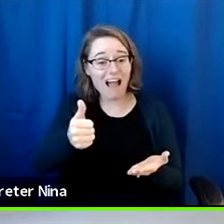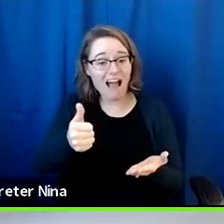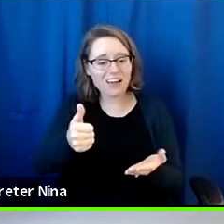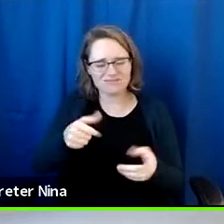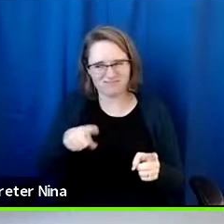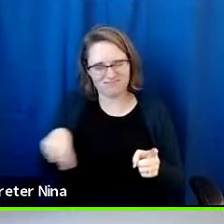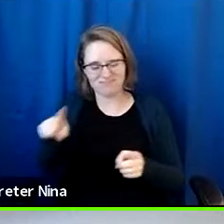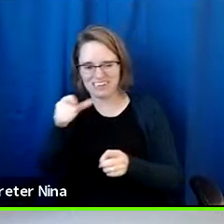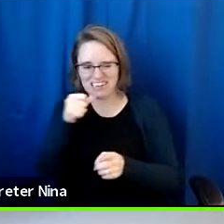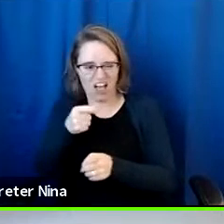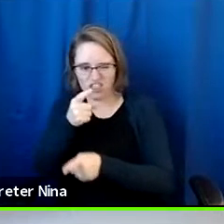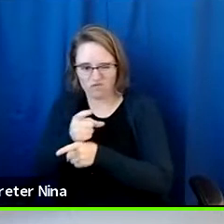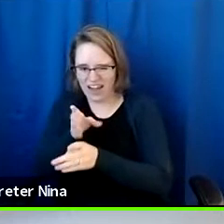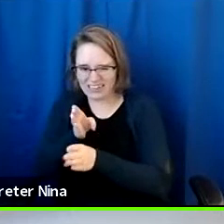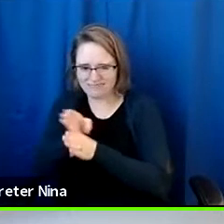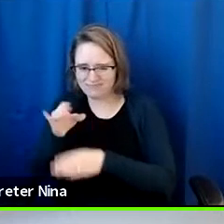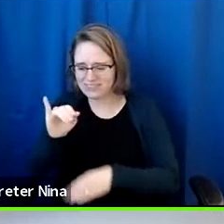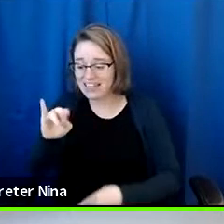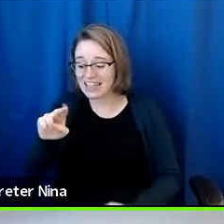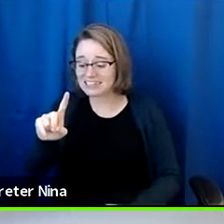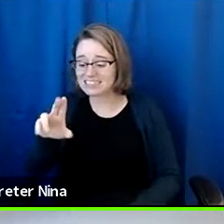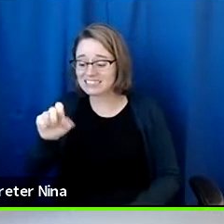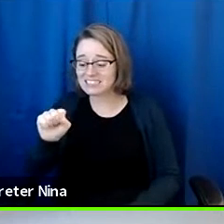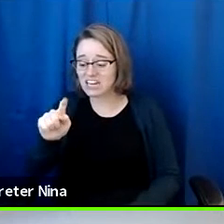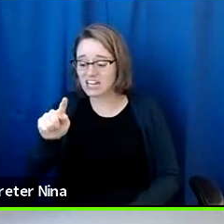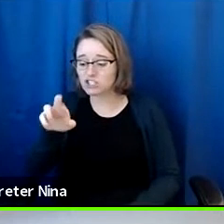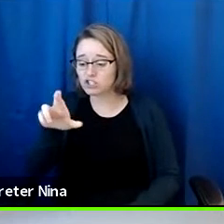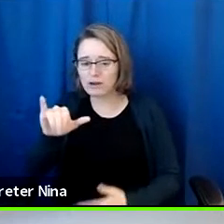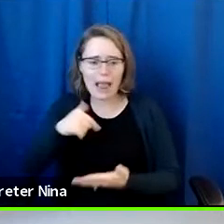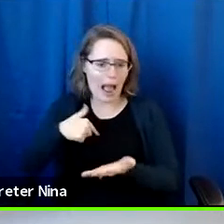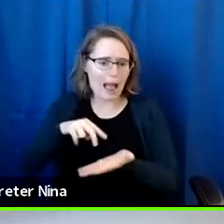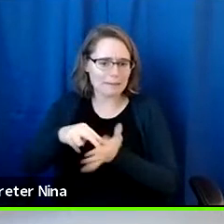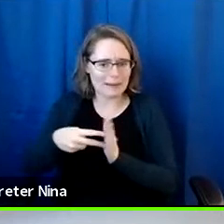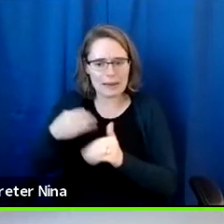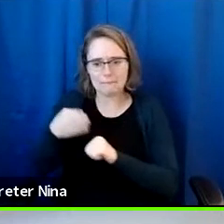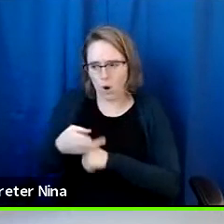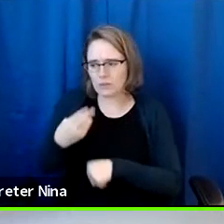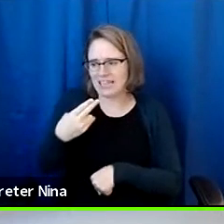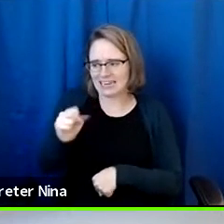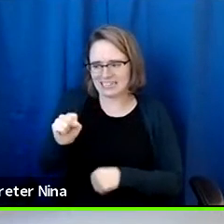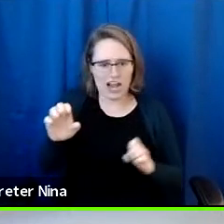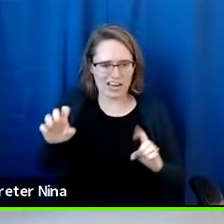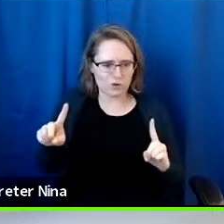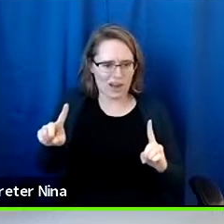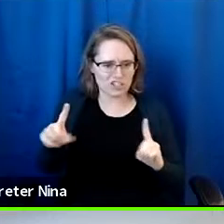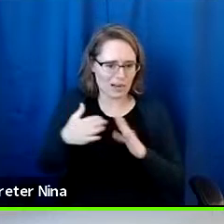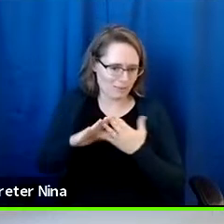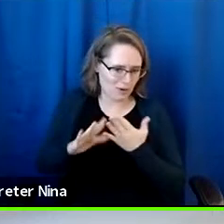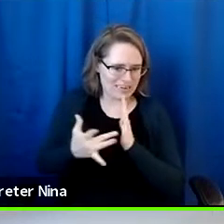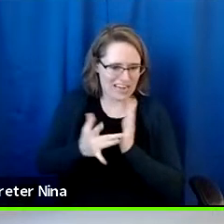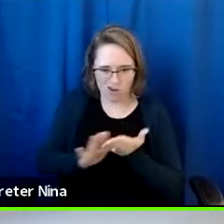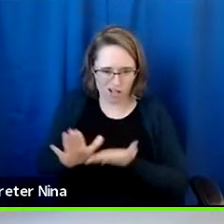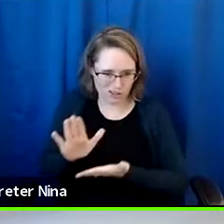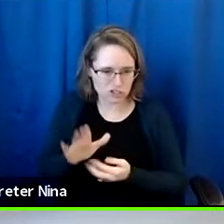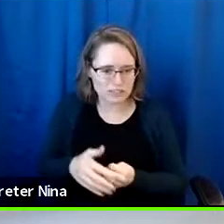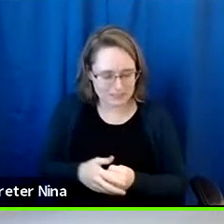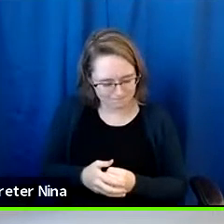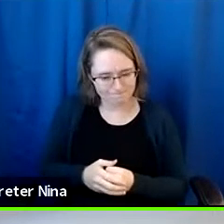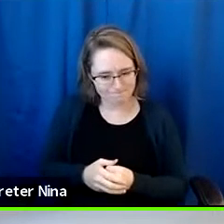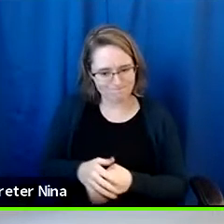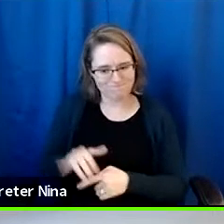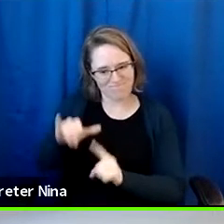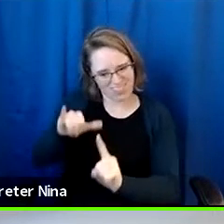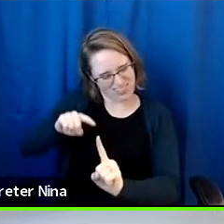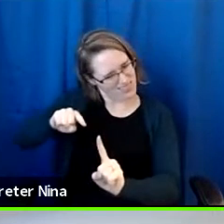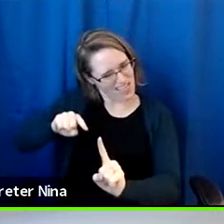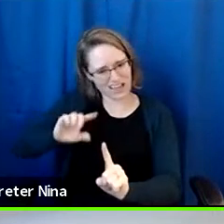industry. And when I say industry, I mean post-secondary education in community and technical colleges. That is the essence